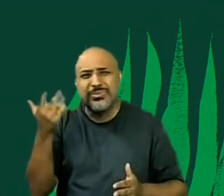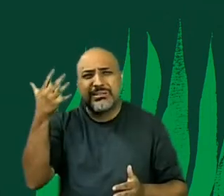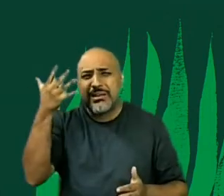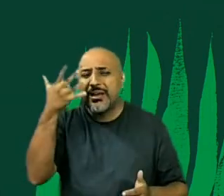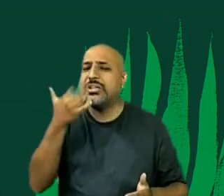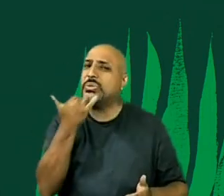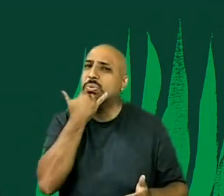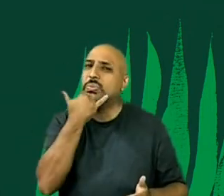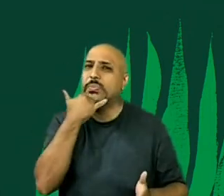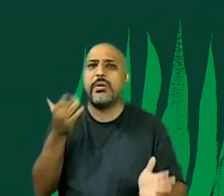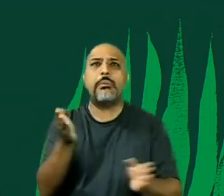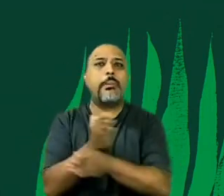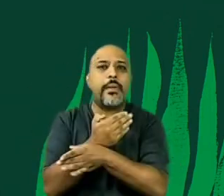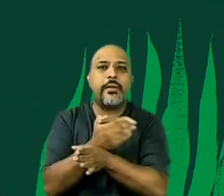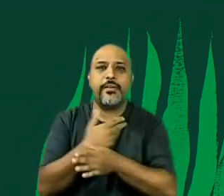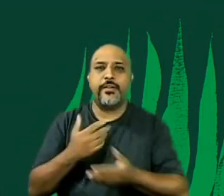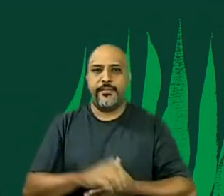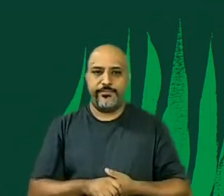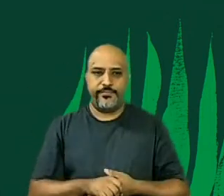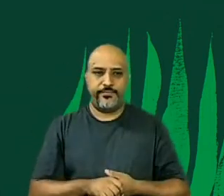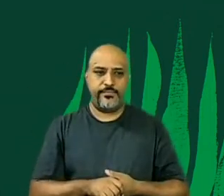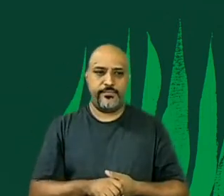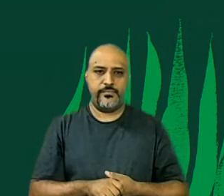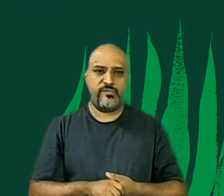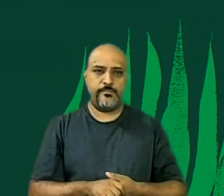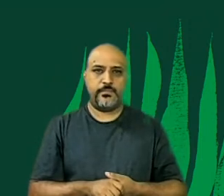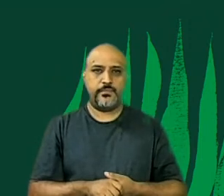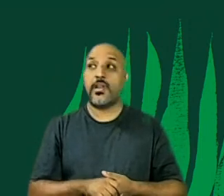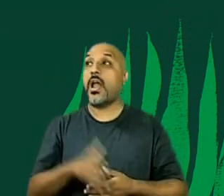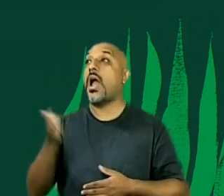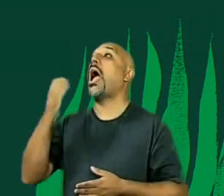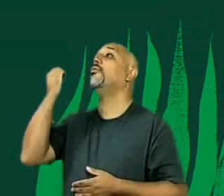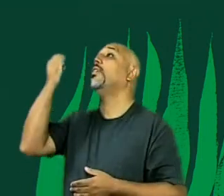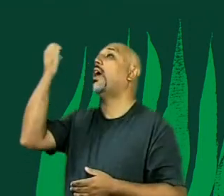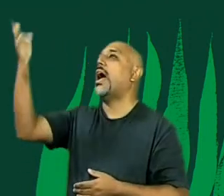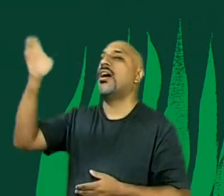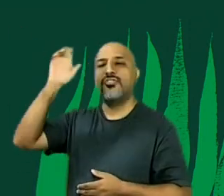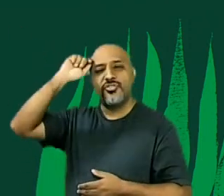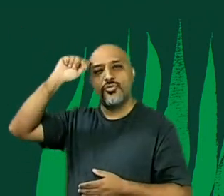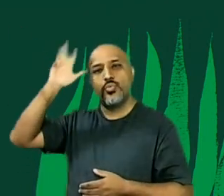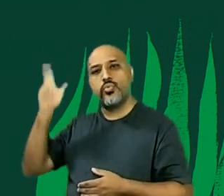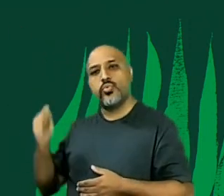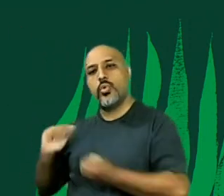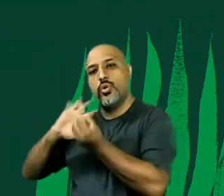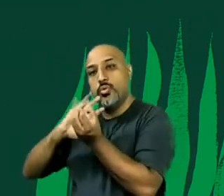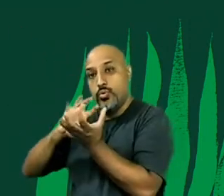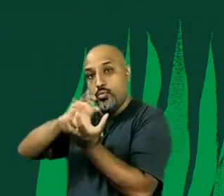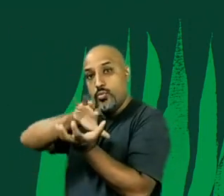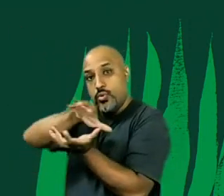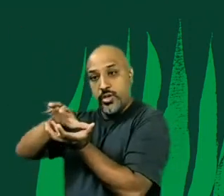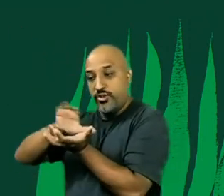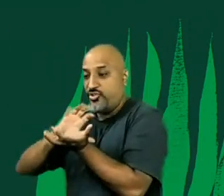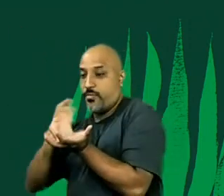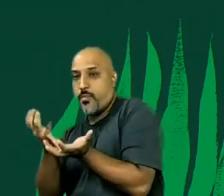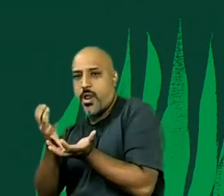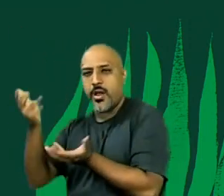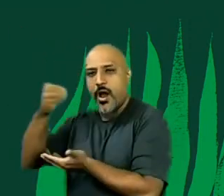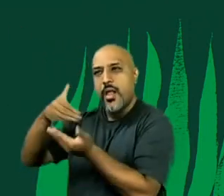Djamila? Sobre as viagens. About your travels to the Middle East and Africa. And